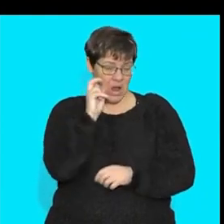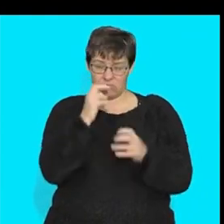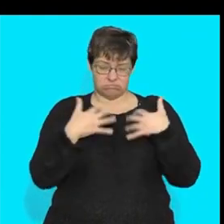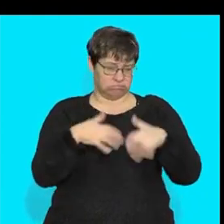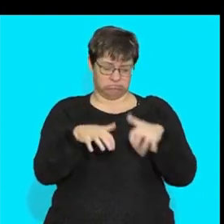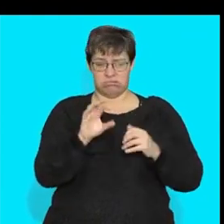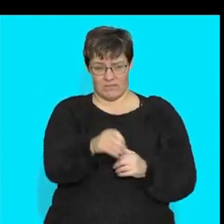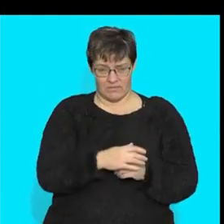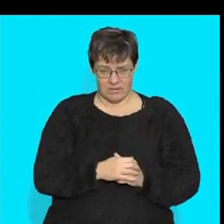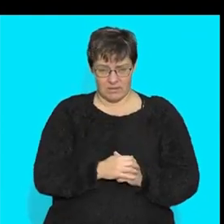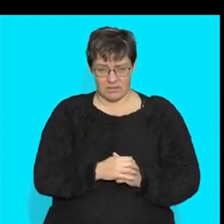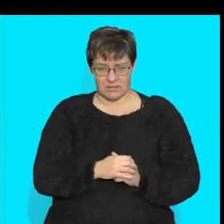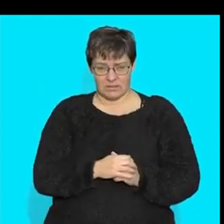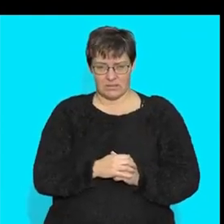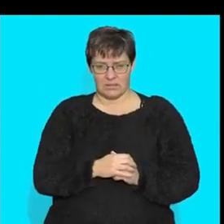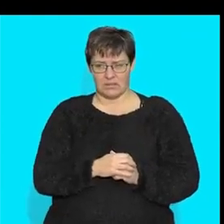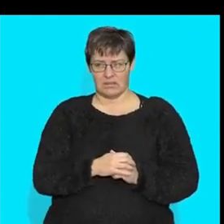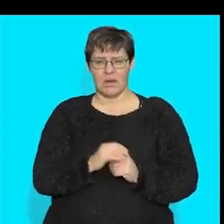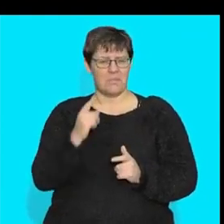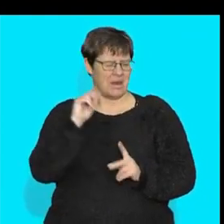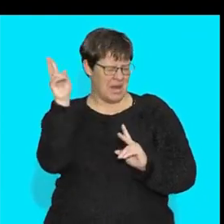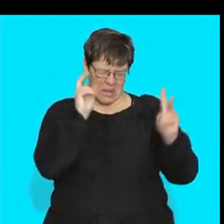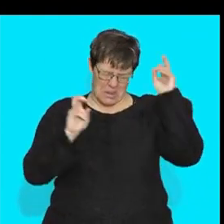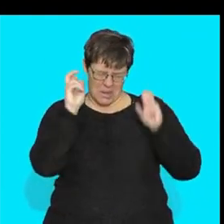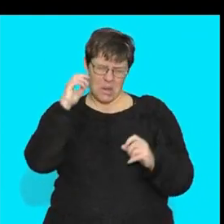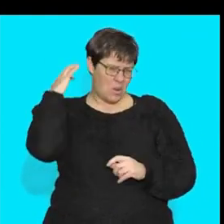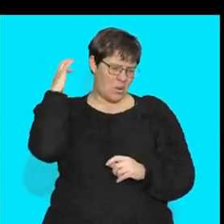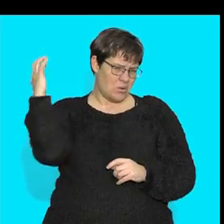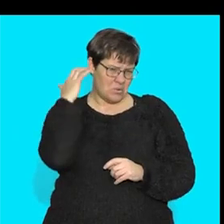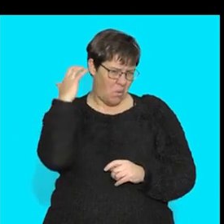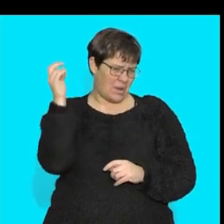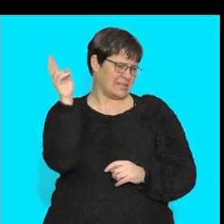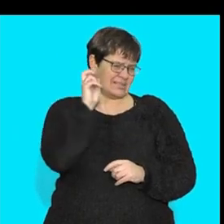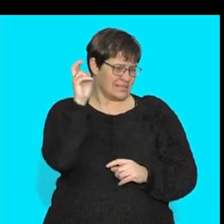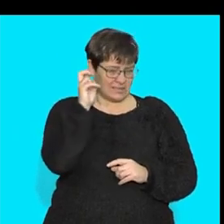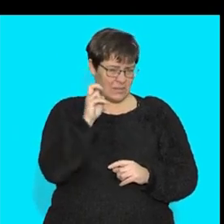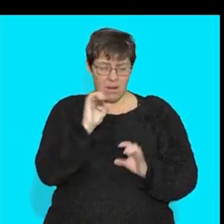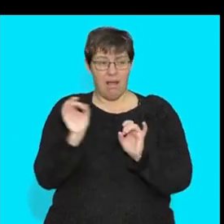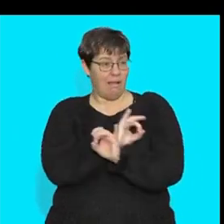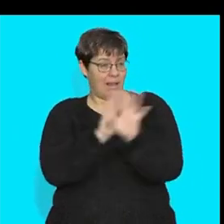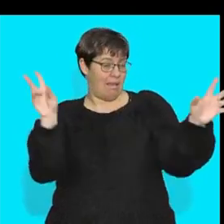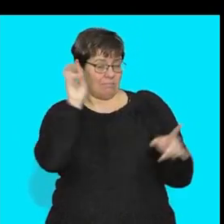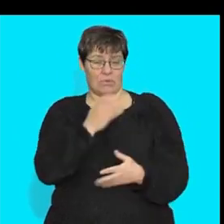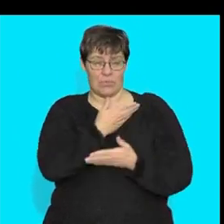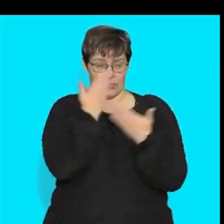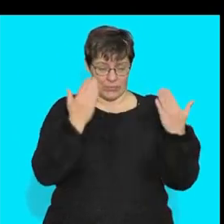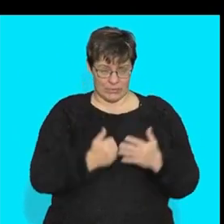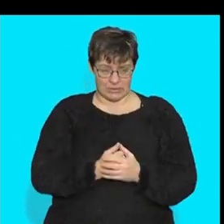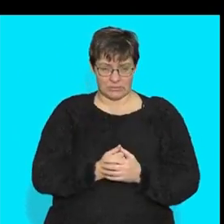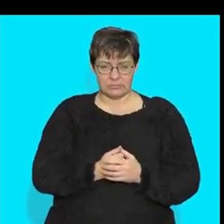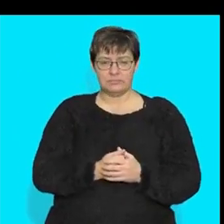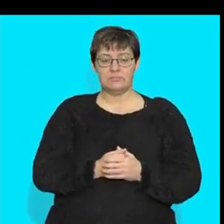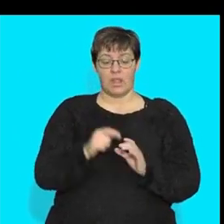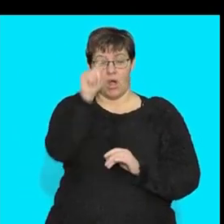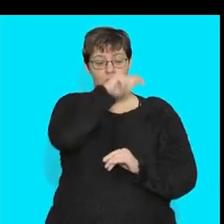right? And it wouldn't work. You will have a very loud noise in your head, and the sound wouldn't sound clearly, right? So